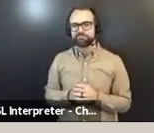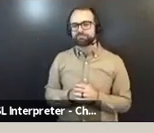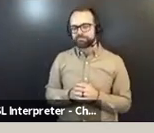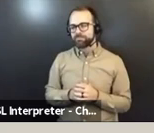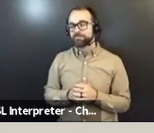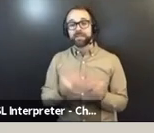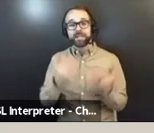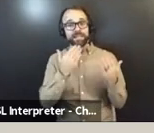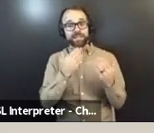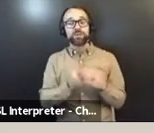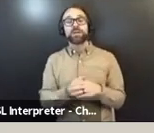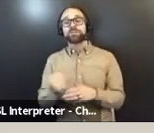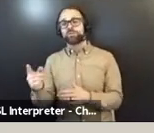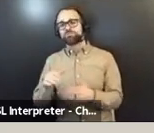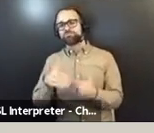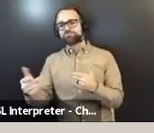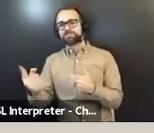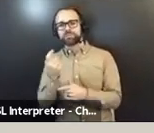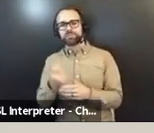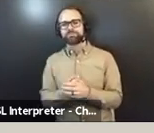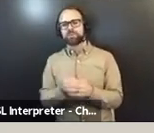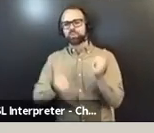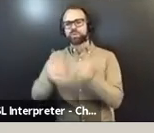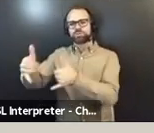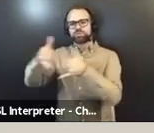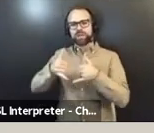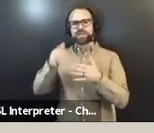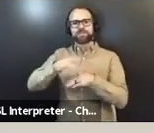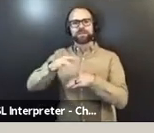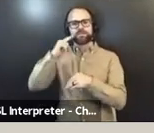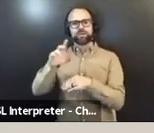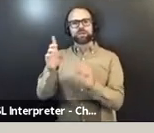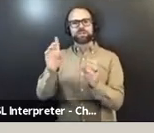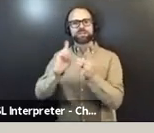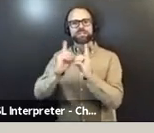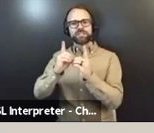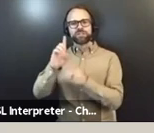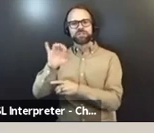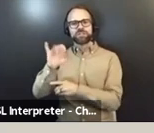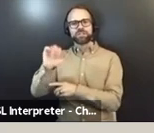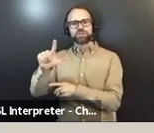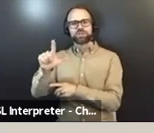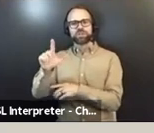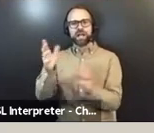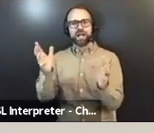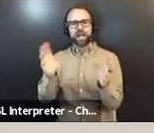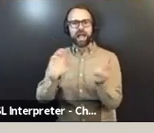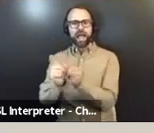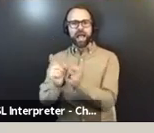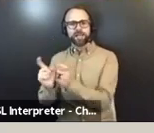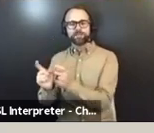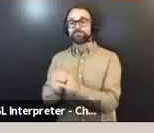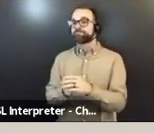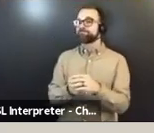Next question. What grants are available for digital adaptation? There's a variety